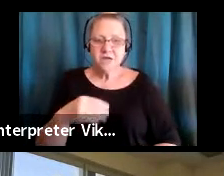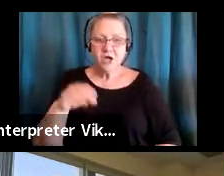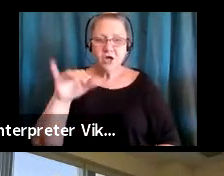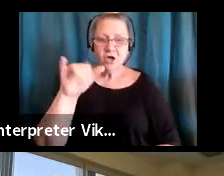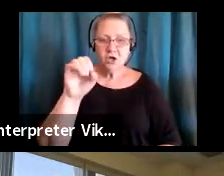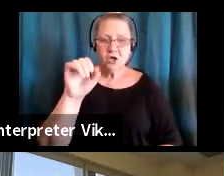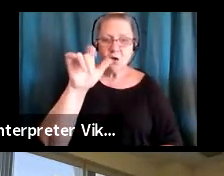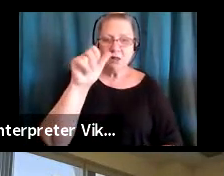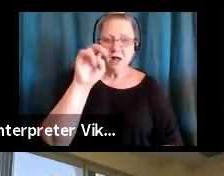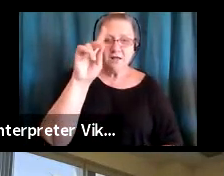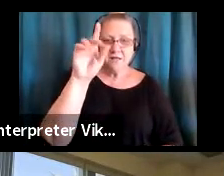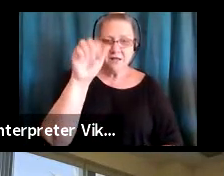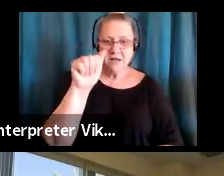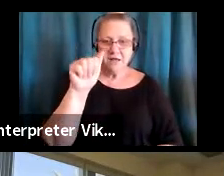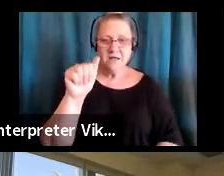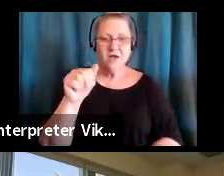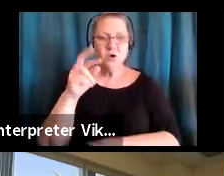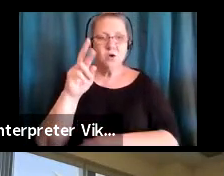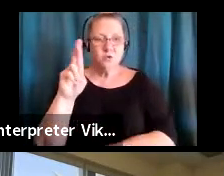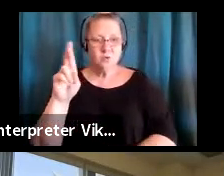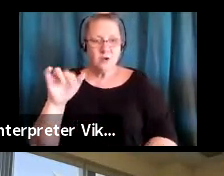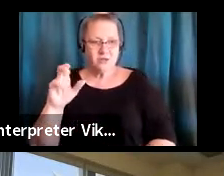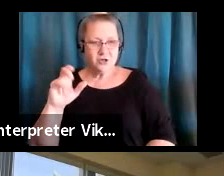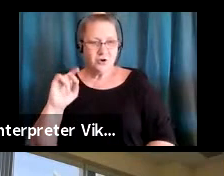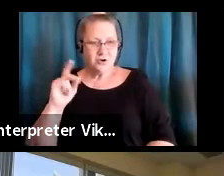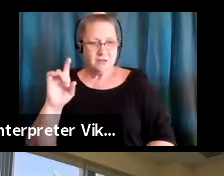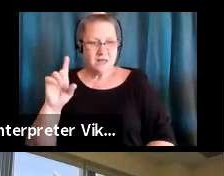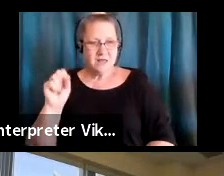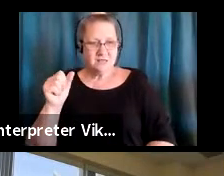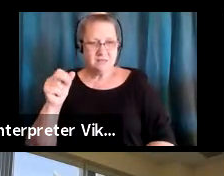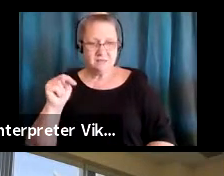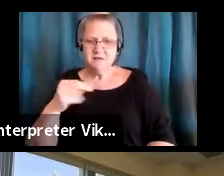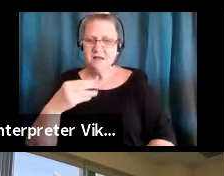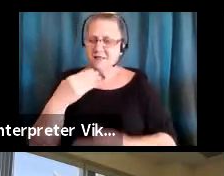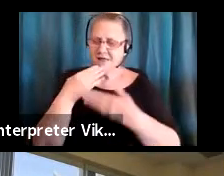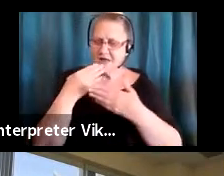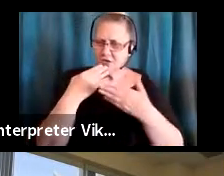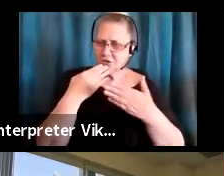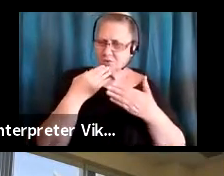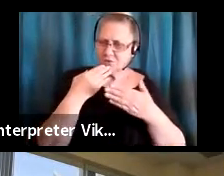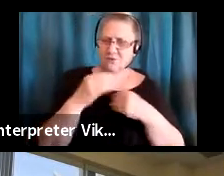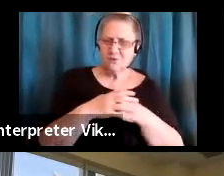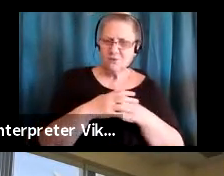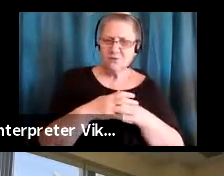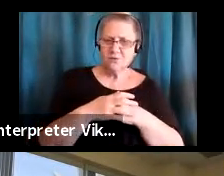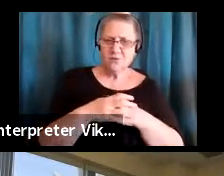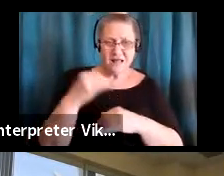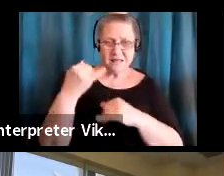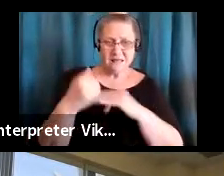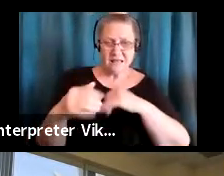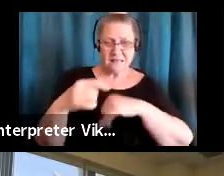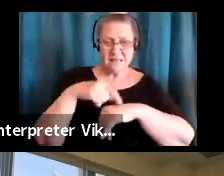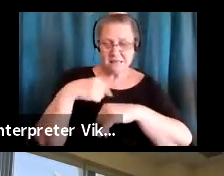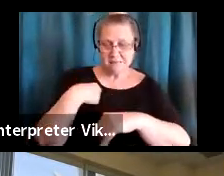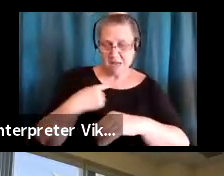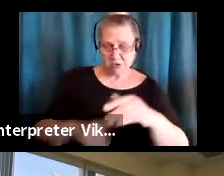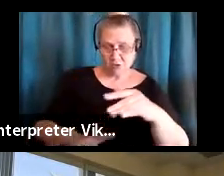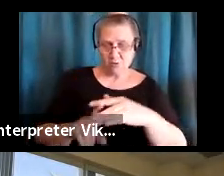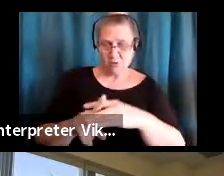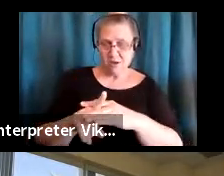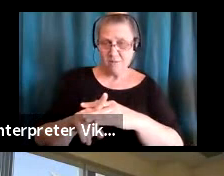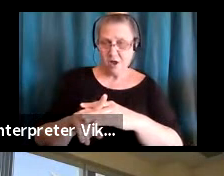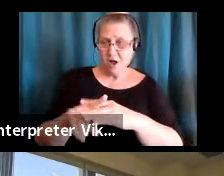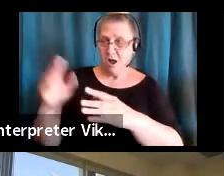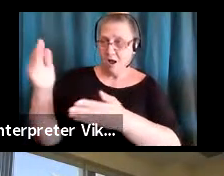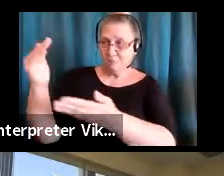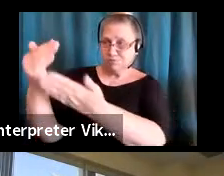everyone again. It's been a while since I've been here. The last time I came, you all gave me a list of stuff to do. So I've been busy